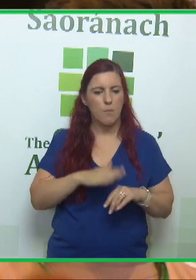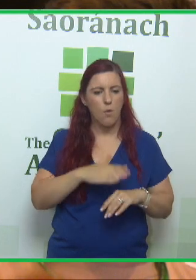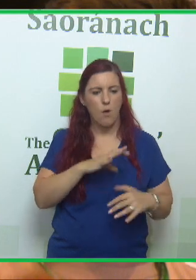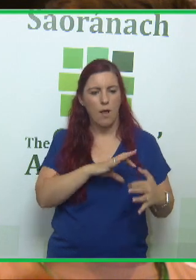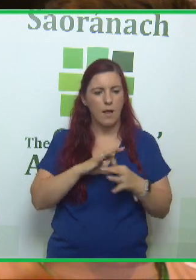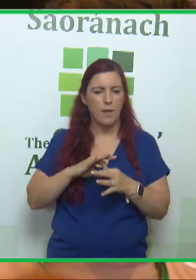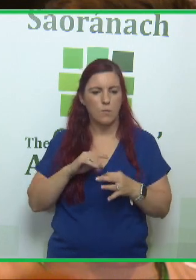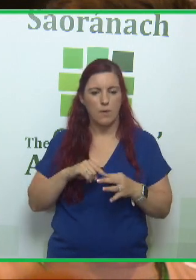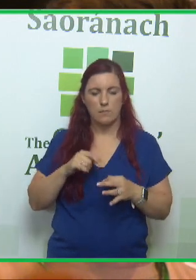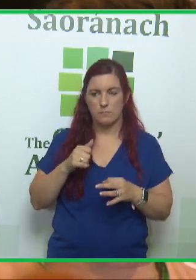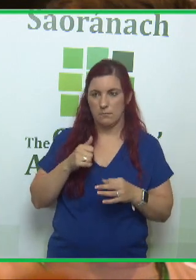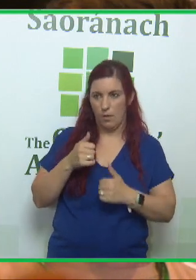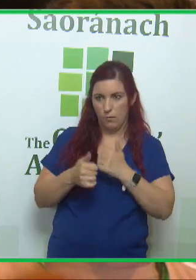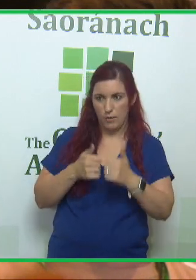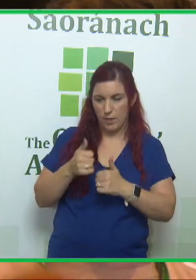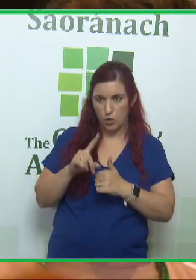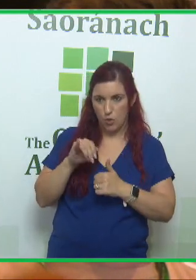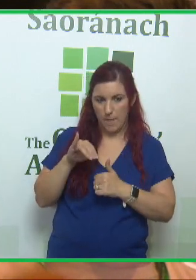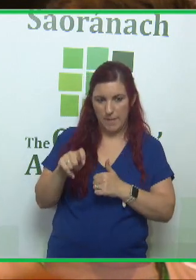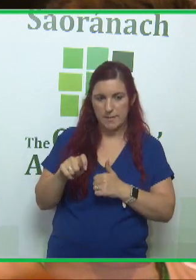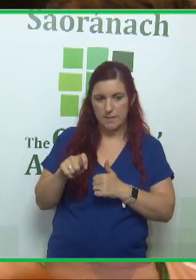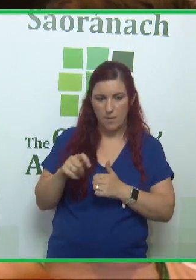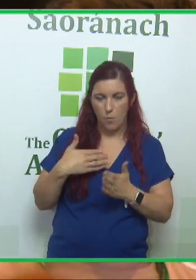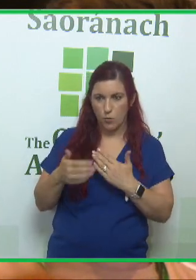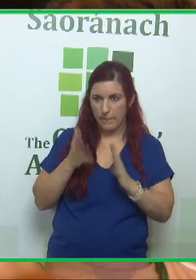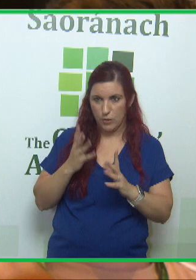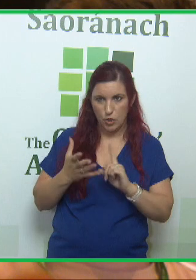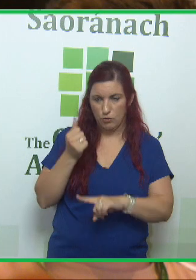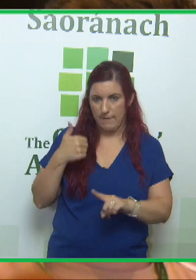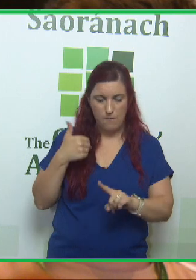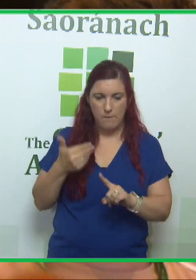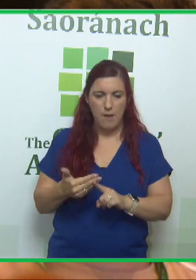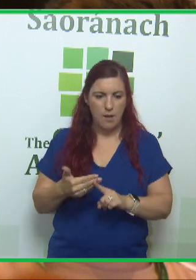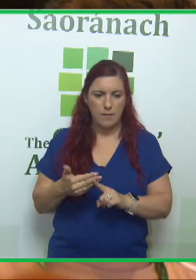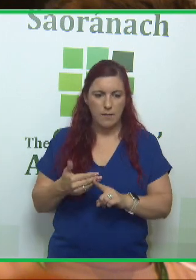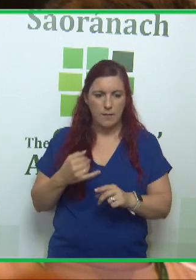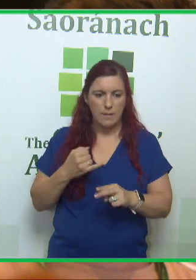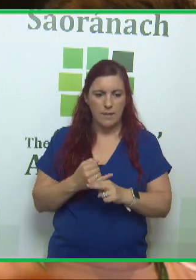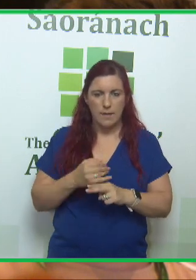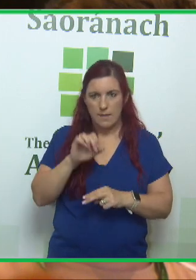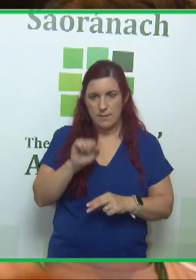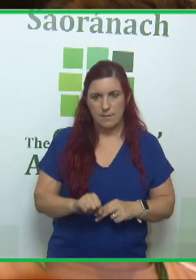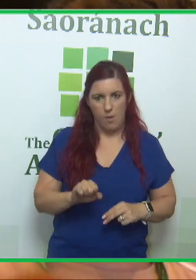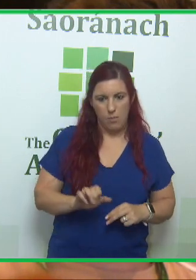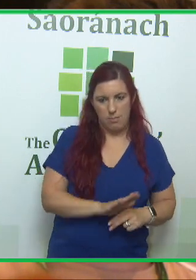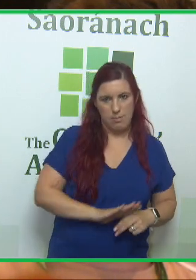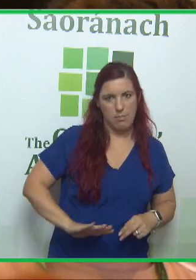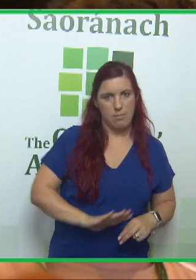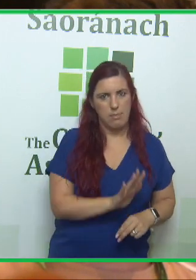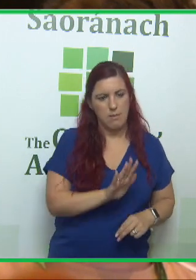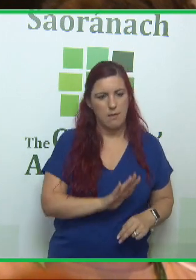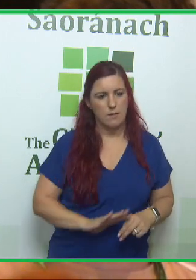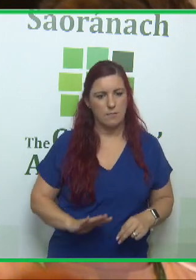and to congratulate him on what they've done there down in the south.